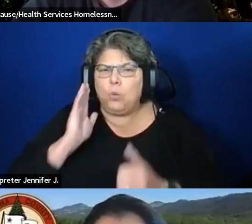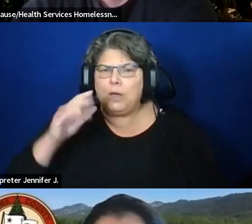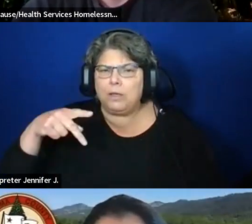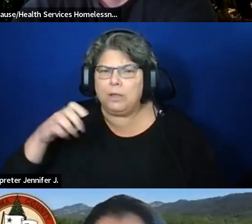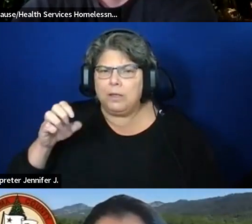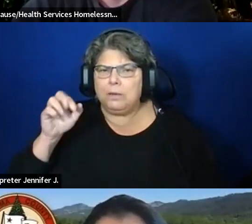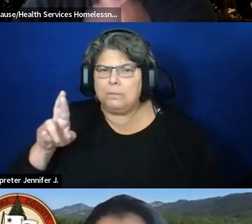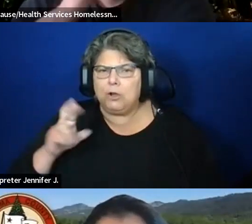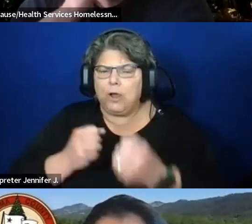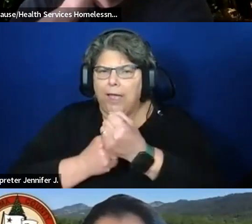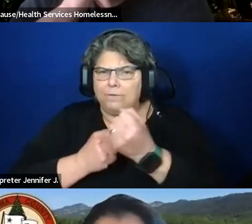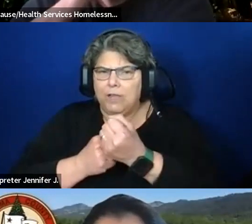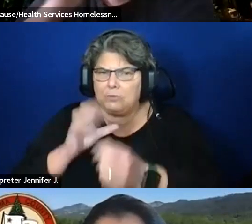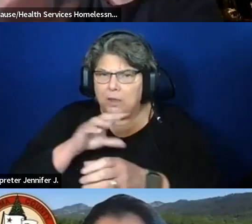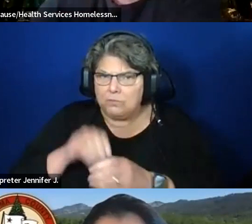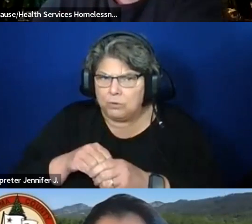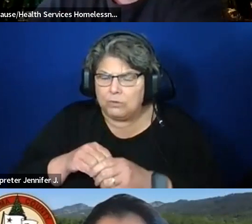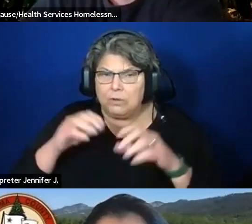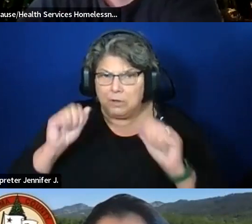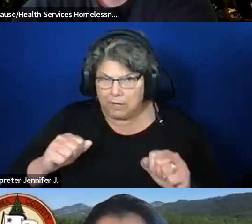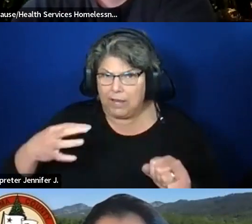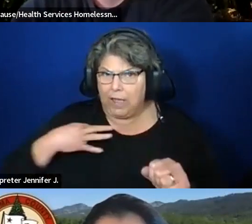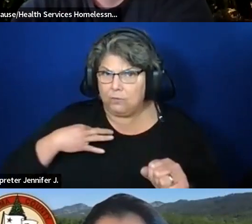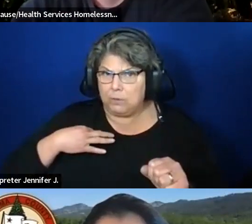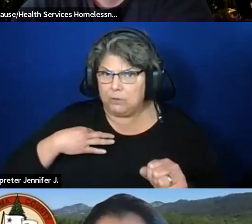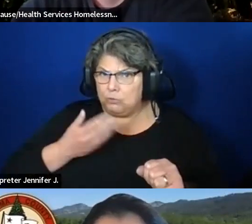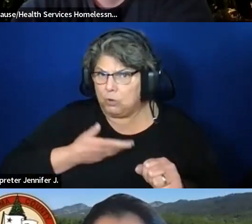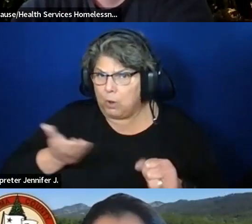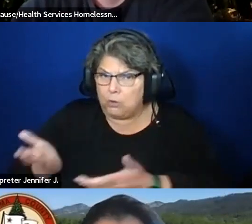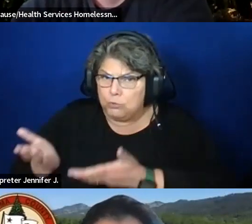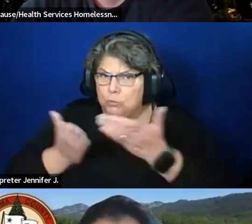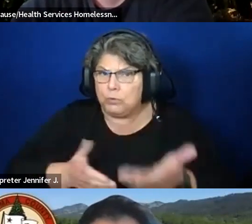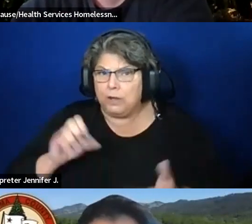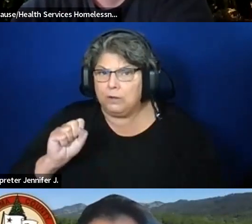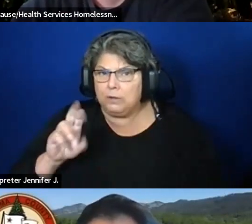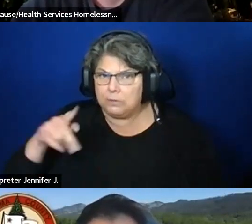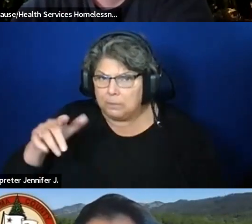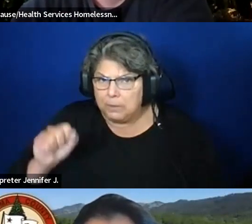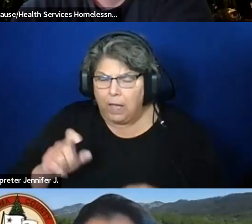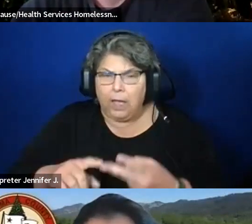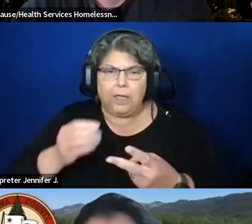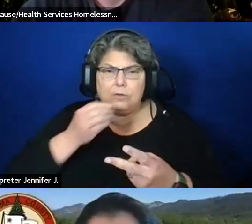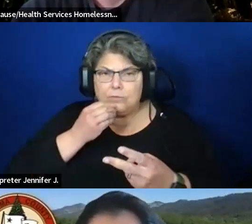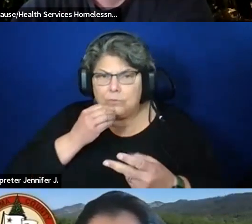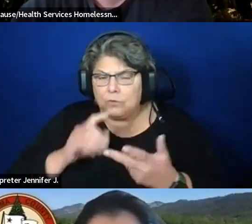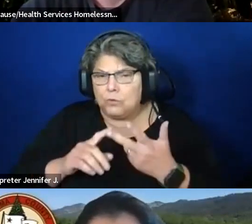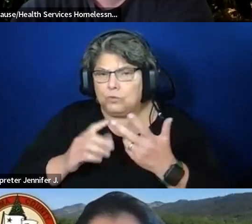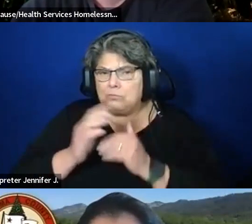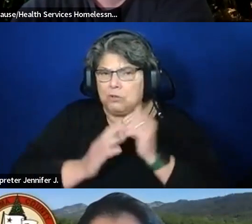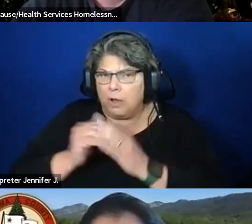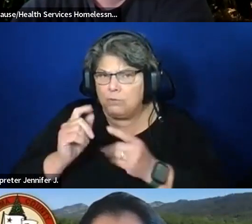be incorporated? Can volunteers be welcome to bring supplies, food, and comfort to this